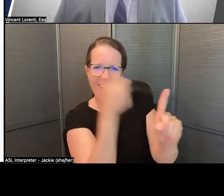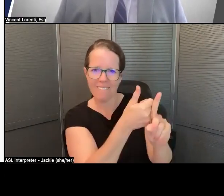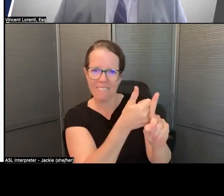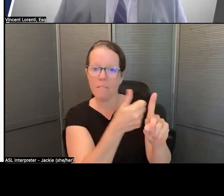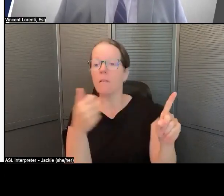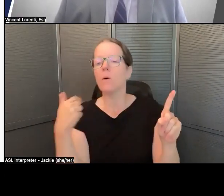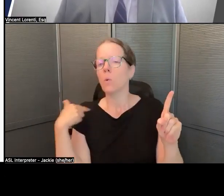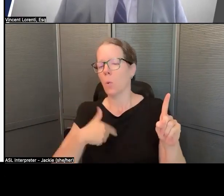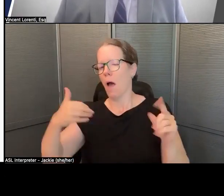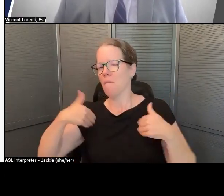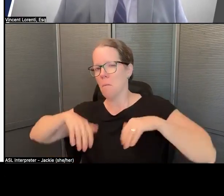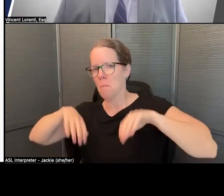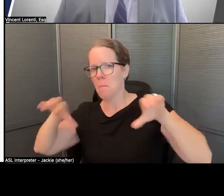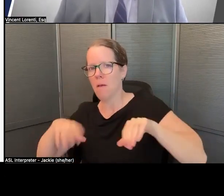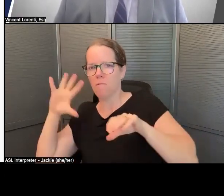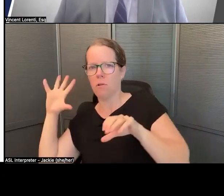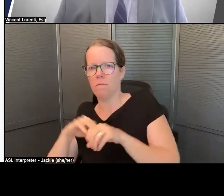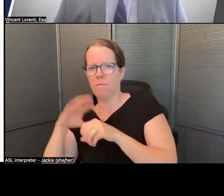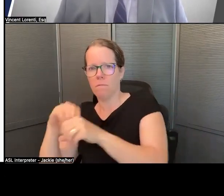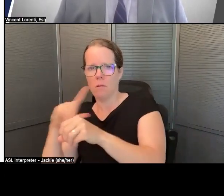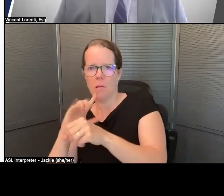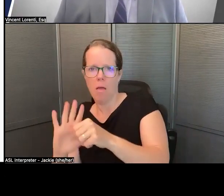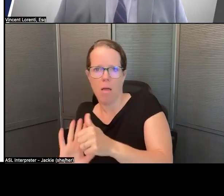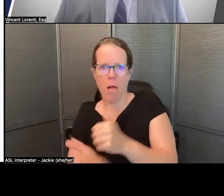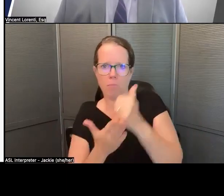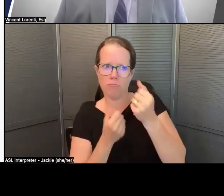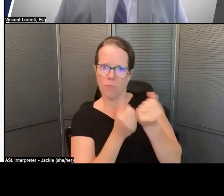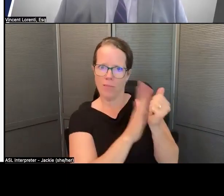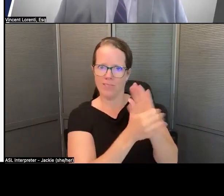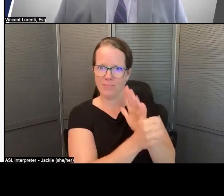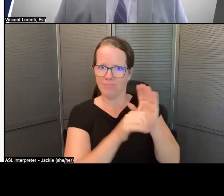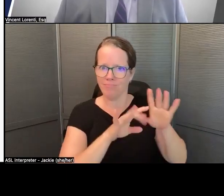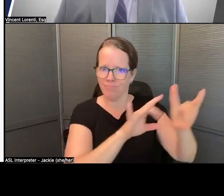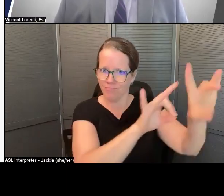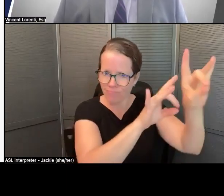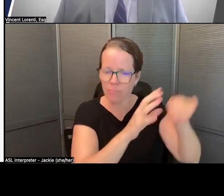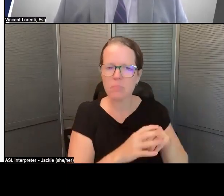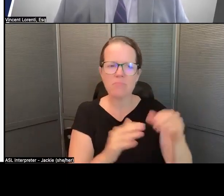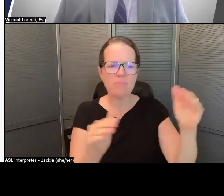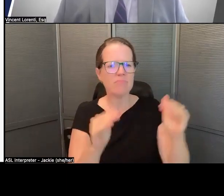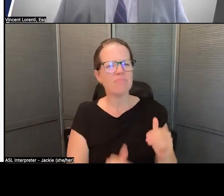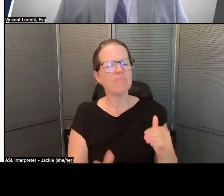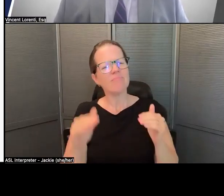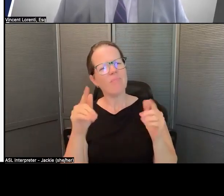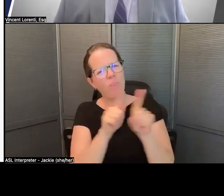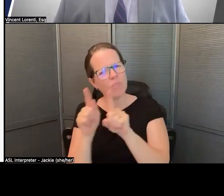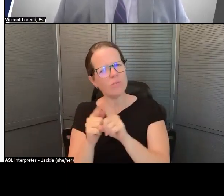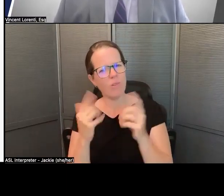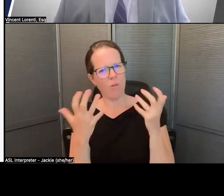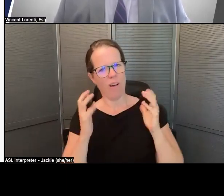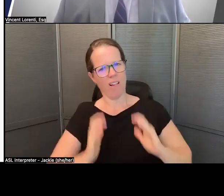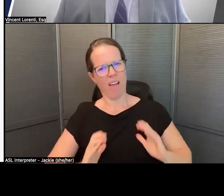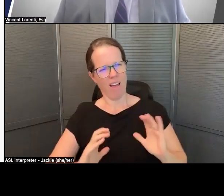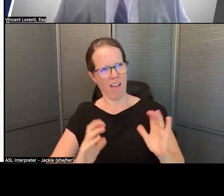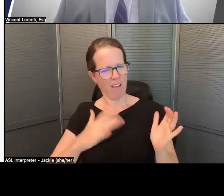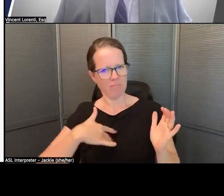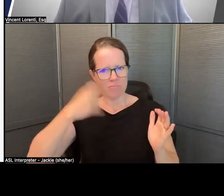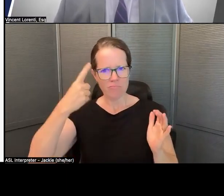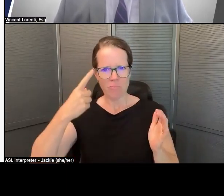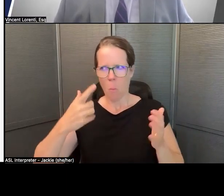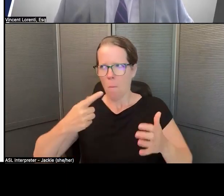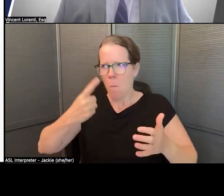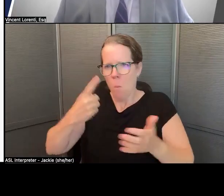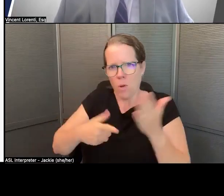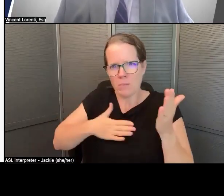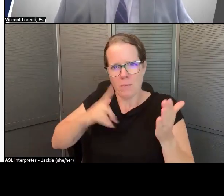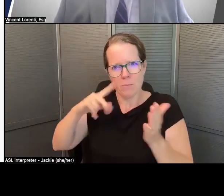that. And finally, and most importantly, we want to help our clients find a sense of purpose, purposes that are that transcend wherever they've